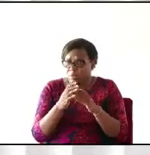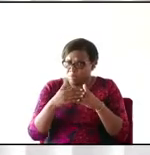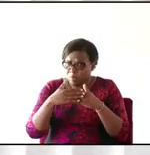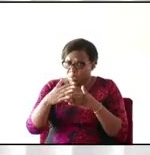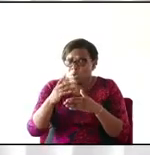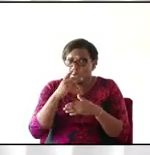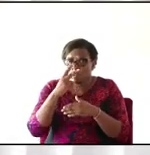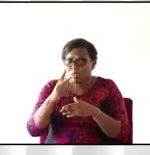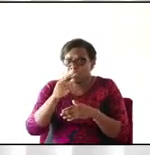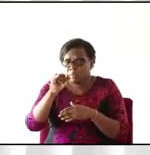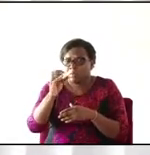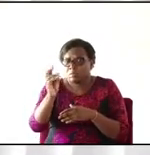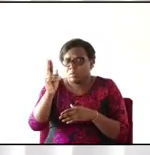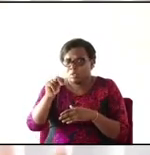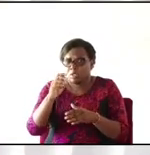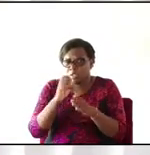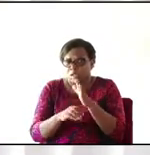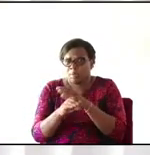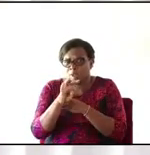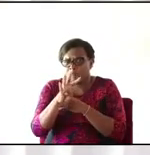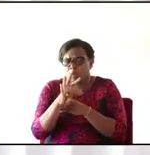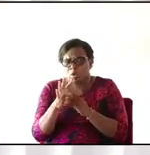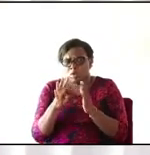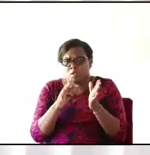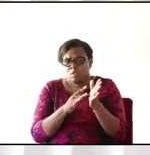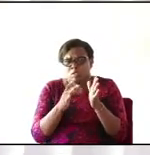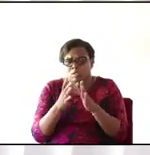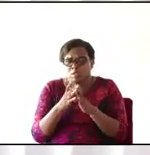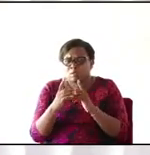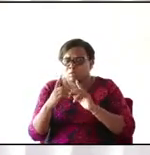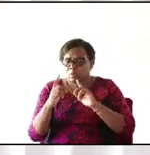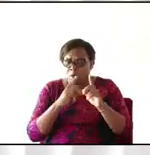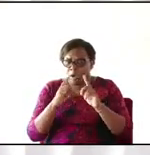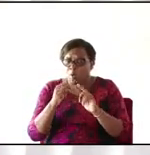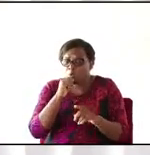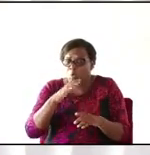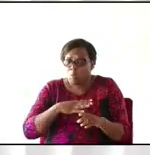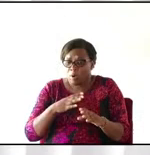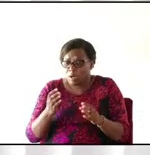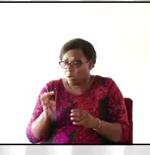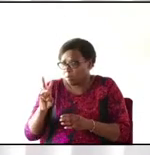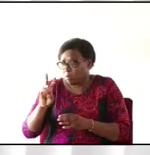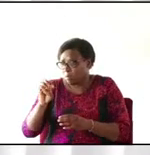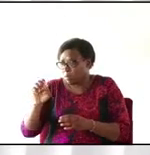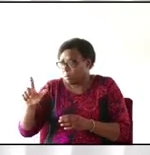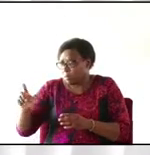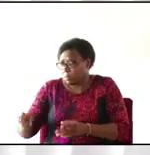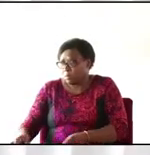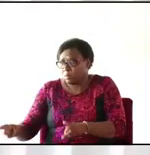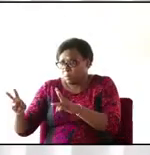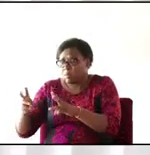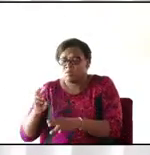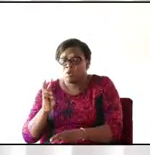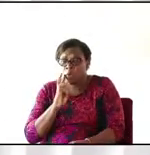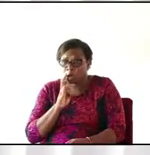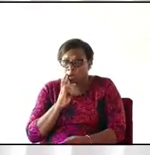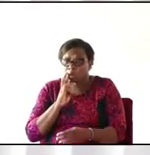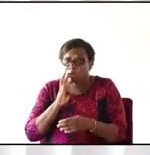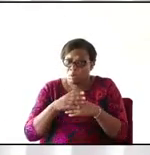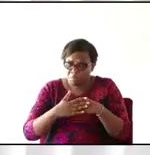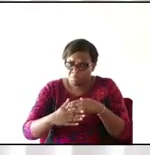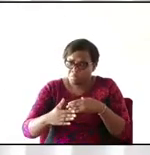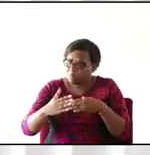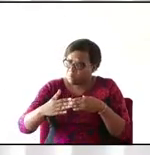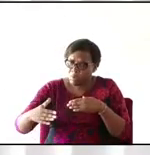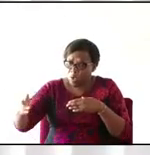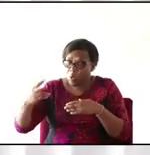John 4, Jesus' interaction with the woman at the well, a Samaritan woman. And we could go on and on.